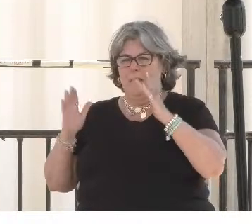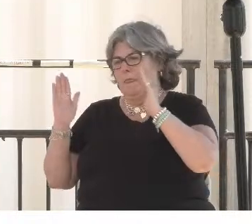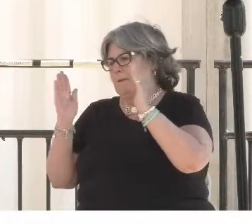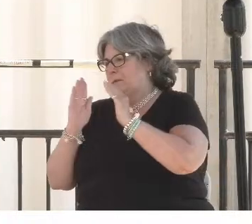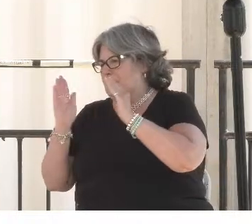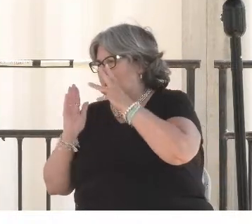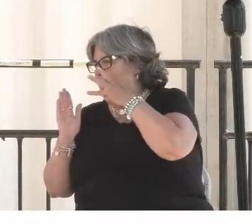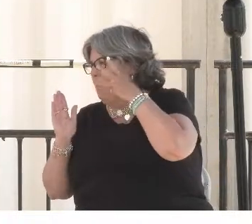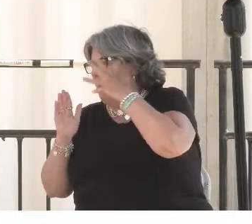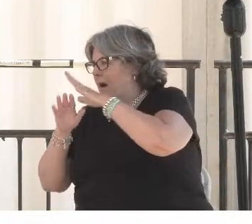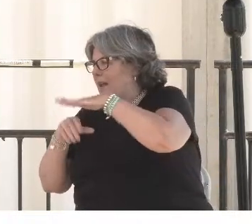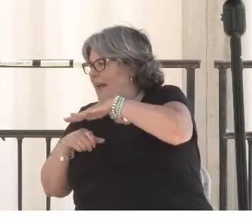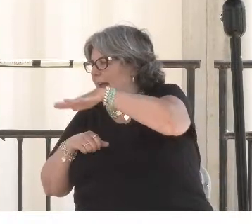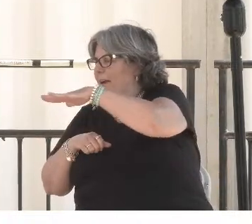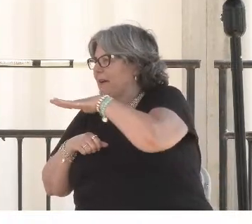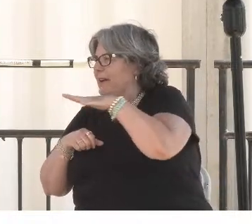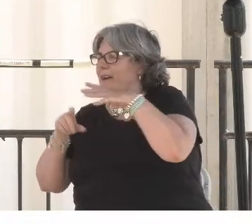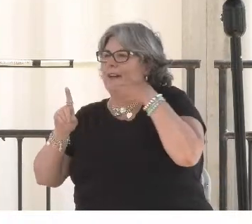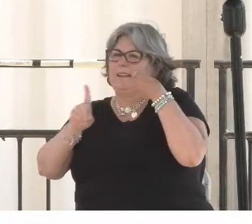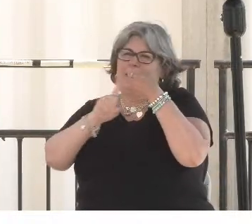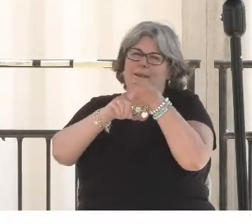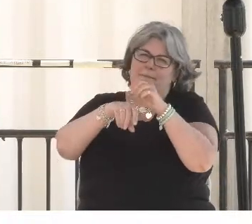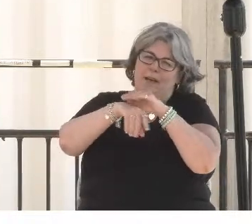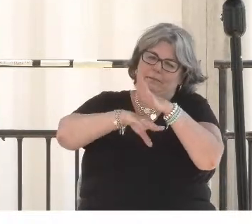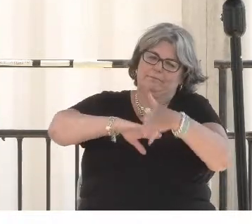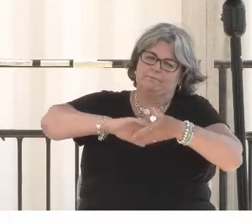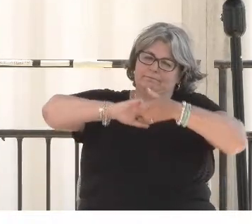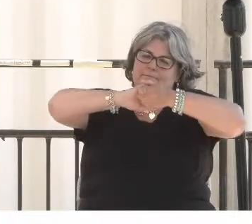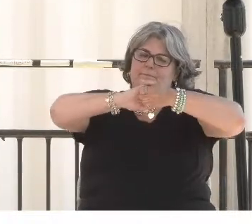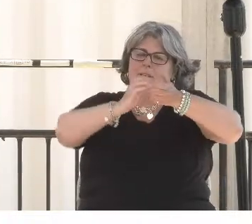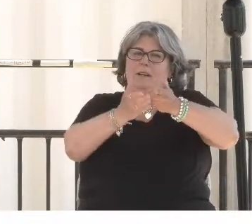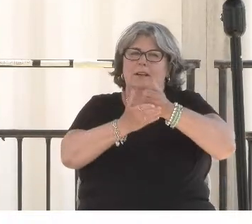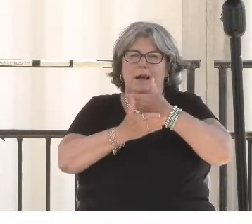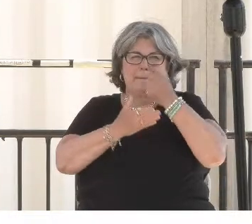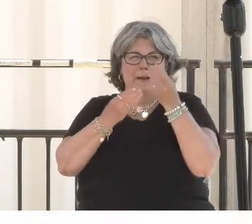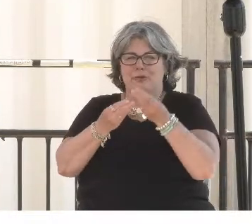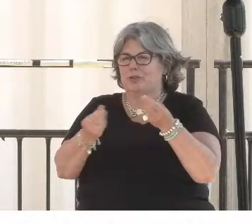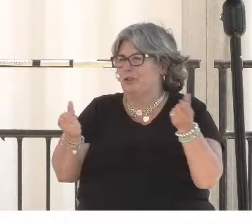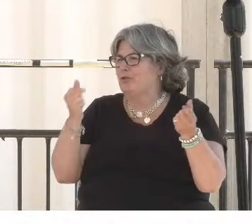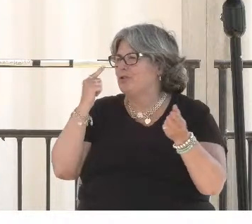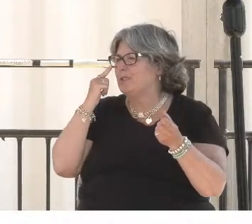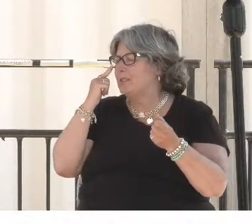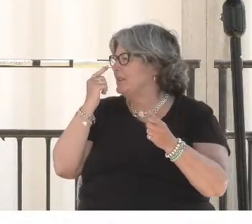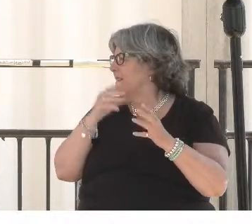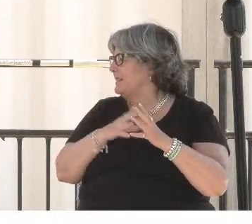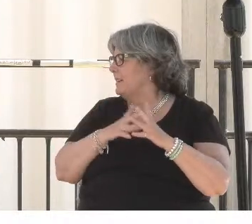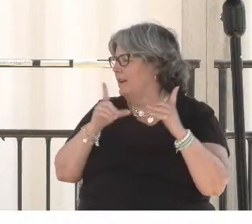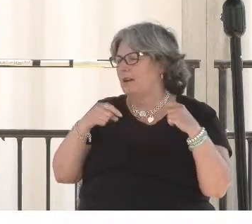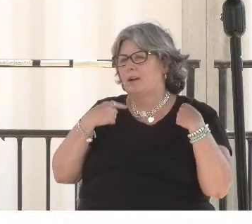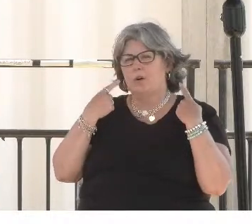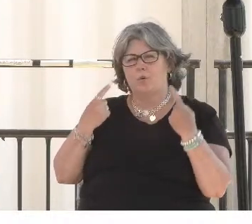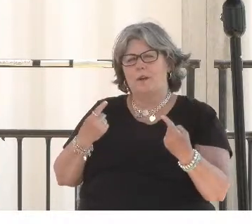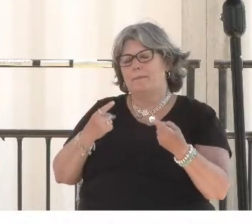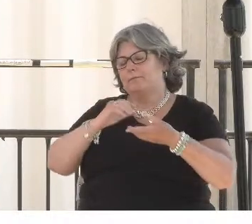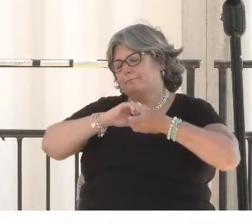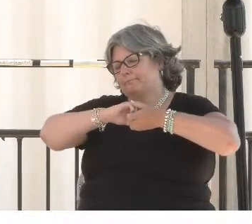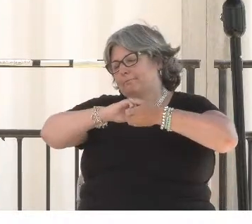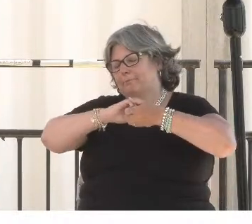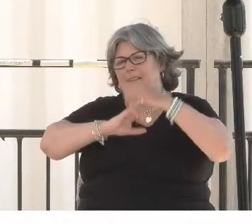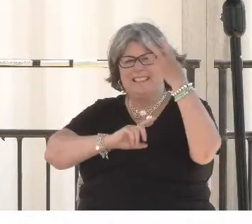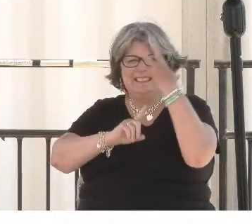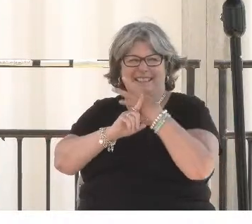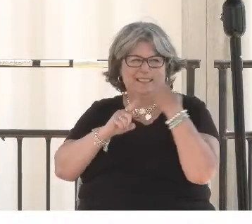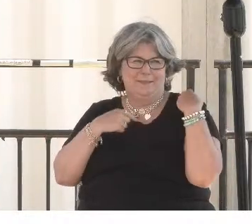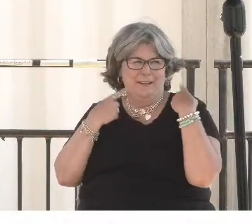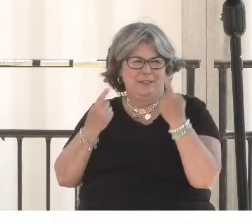wine region could have this global partner to help us find better solutions. And we've been at this partnership for about 6 months